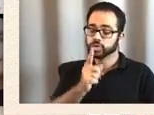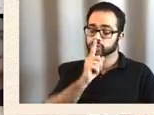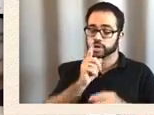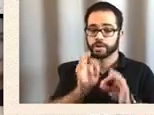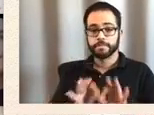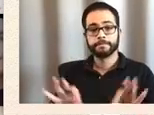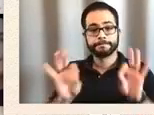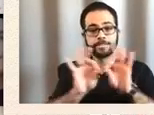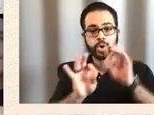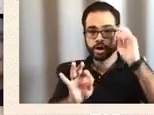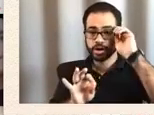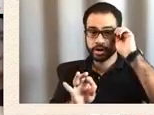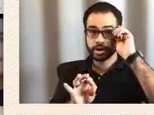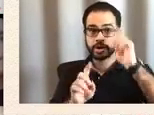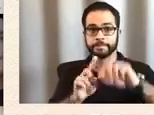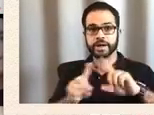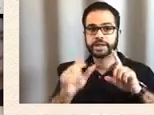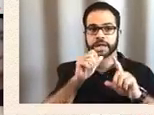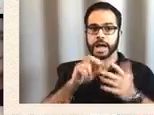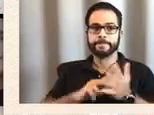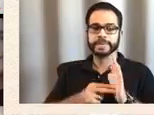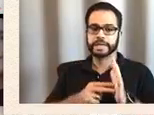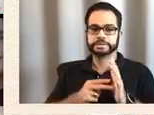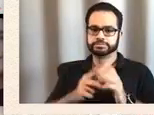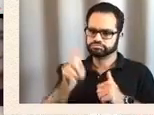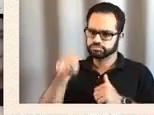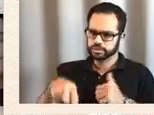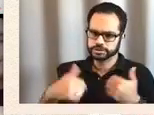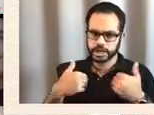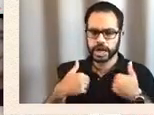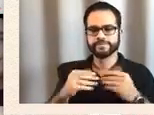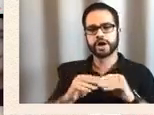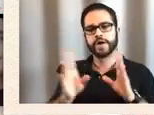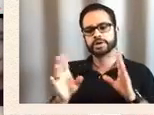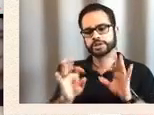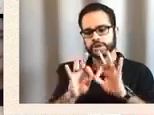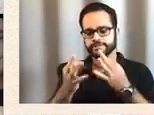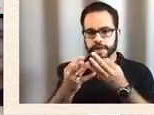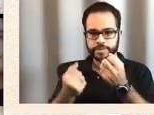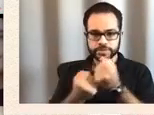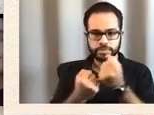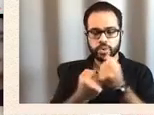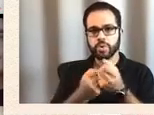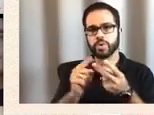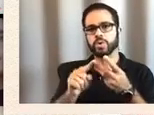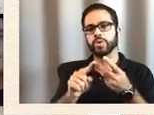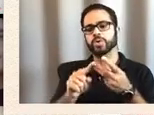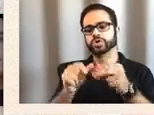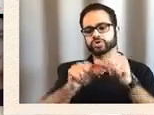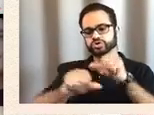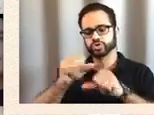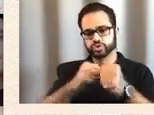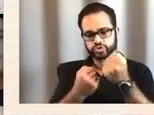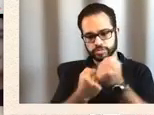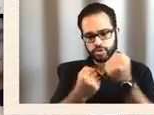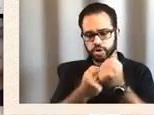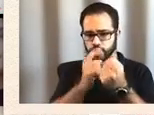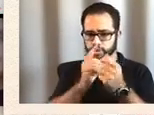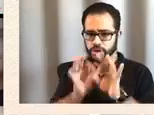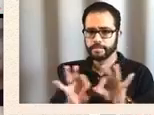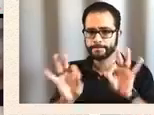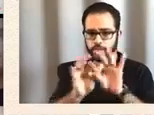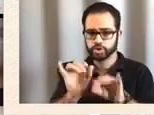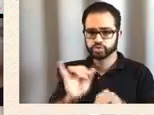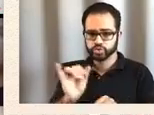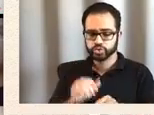obviously not the say all. Obviously, things like family support and social support generally are really important. So